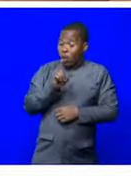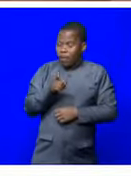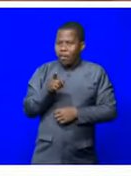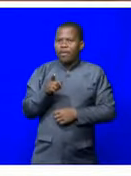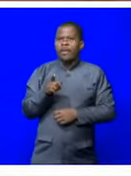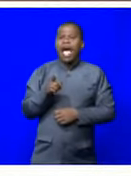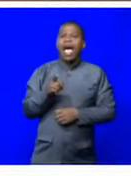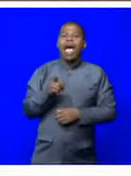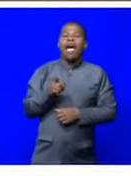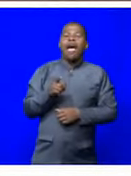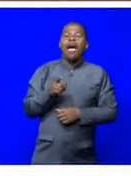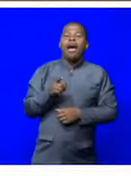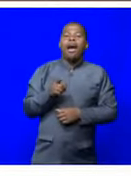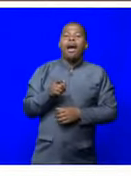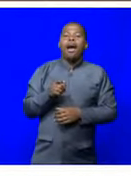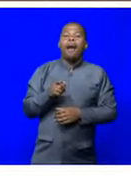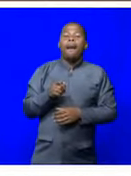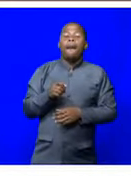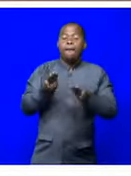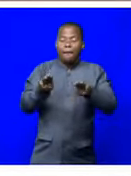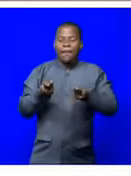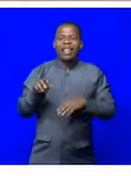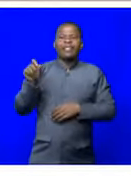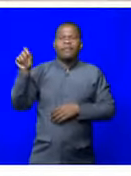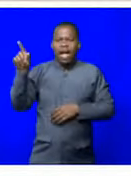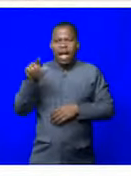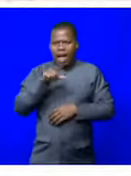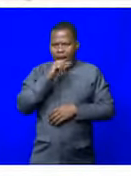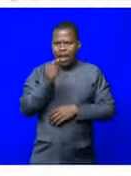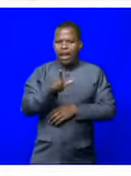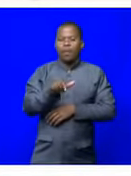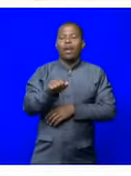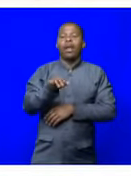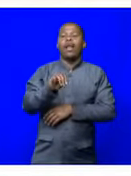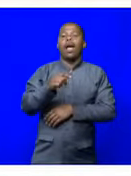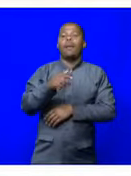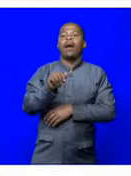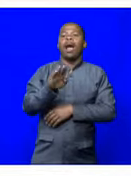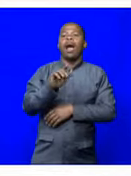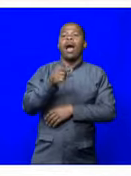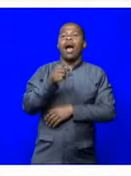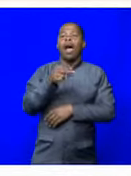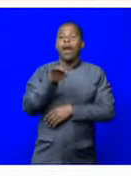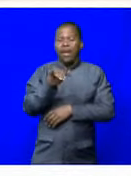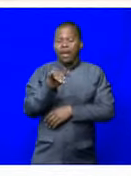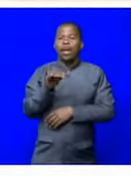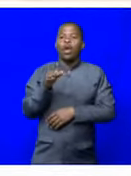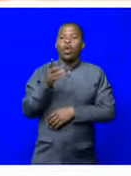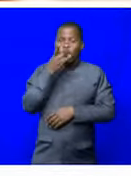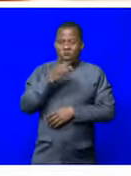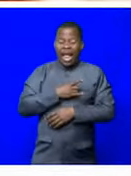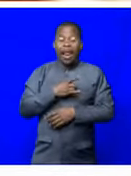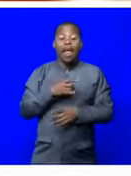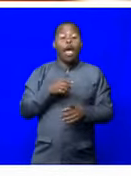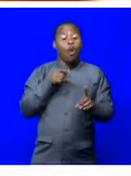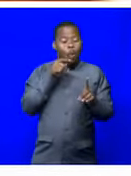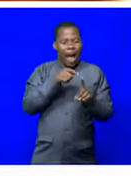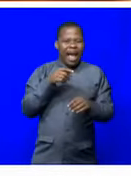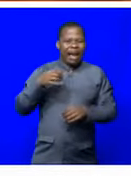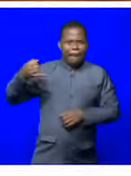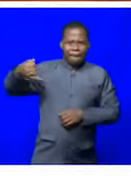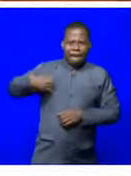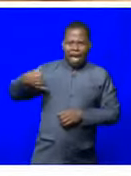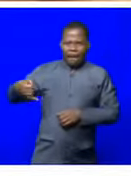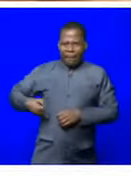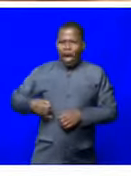wakwenda kalamgabhi ngekuthi agwaze lesingane sakhe emahlandla umtimba wonke ngenhloso yokusibulala. Zikalala